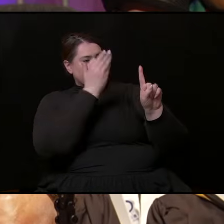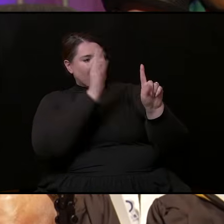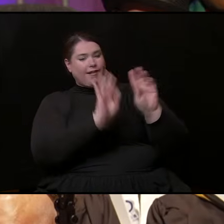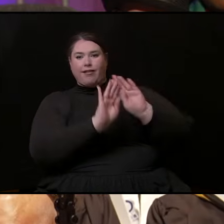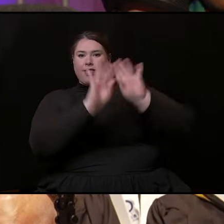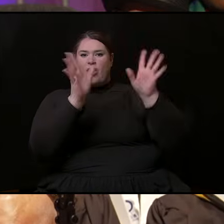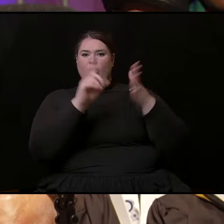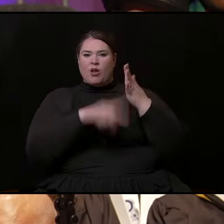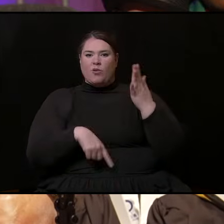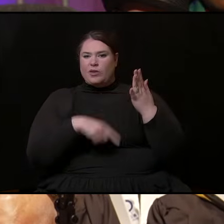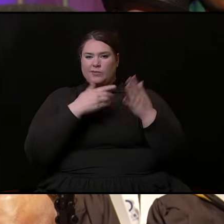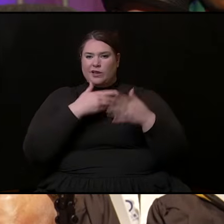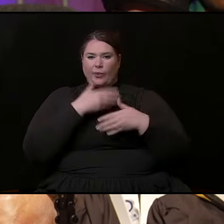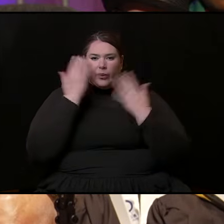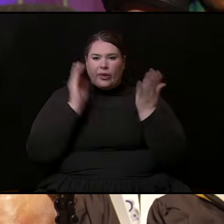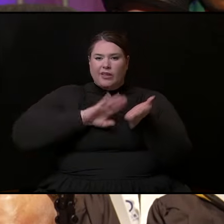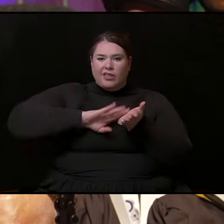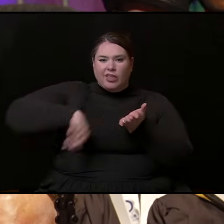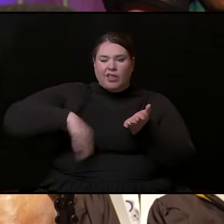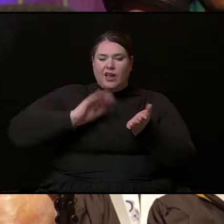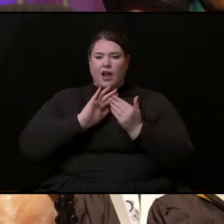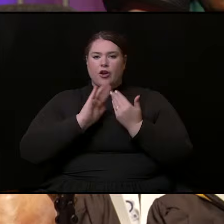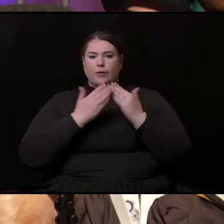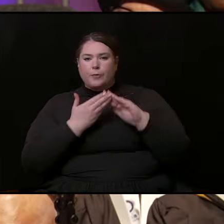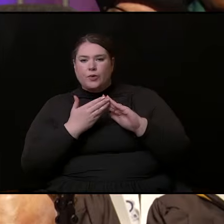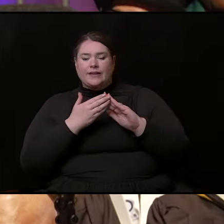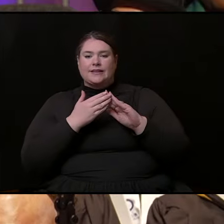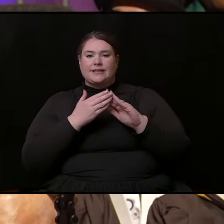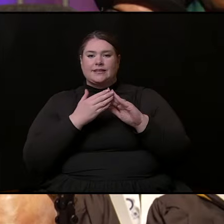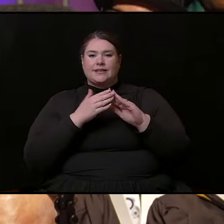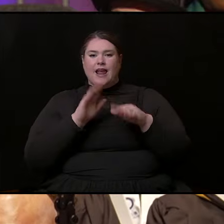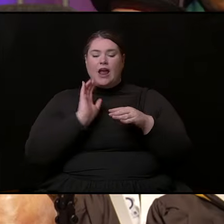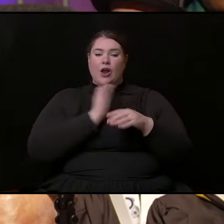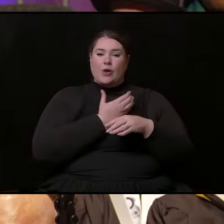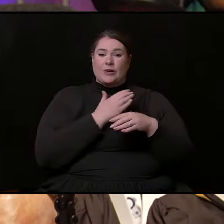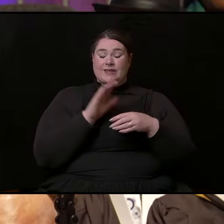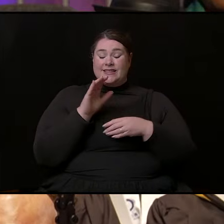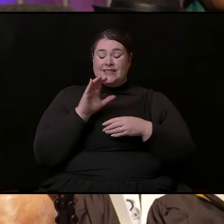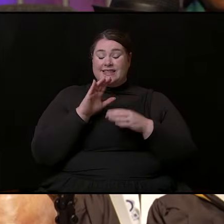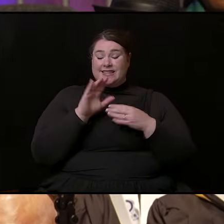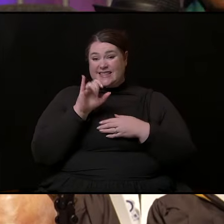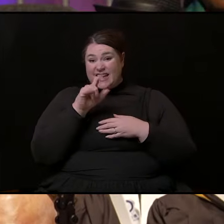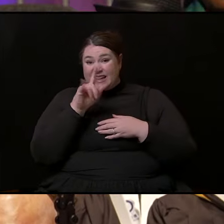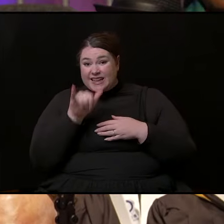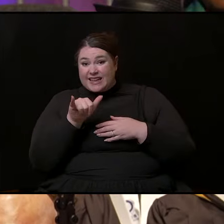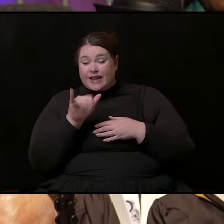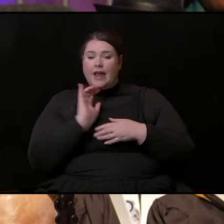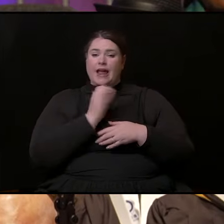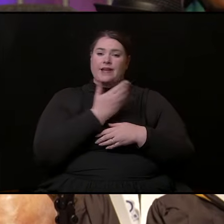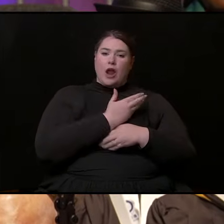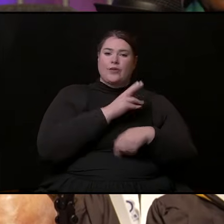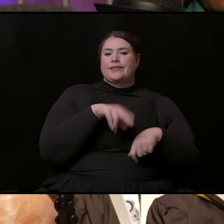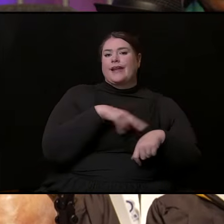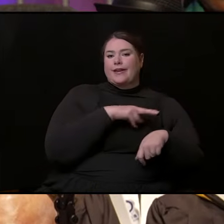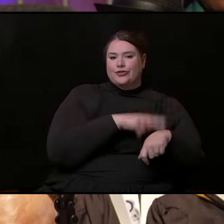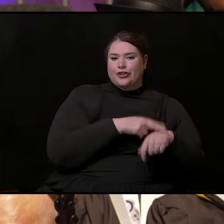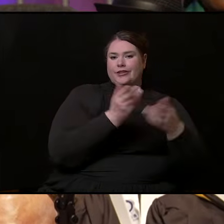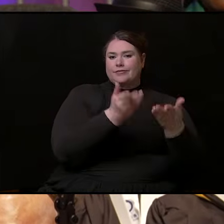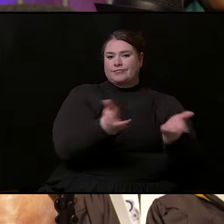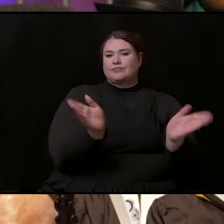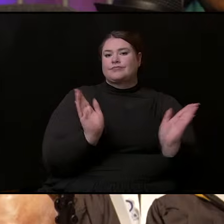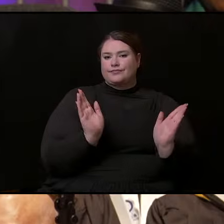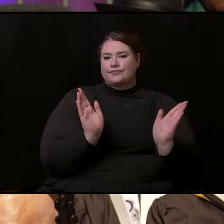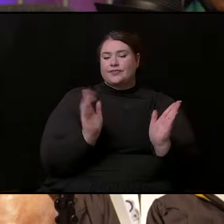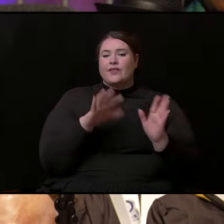communities, our city, and especially our nation. Artists can wrestle with deep challenges and find the creative